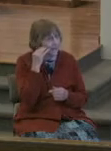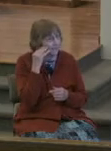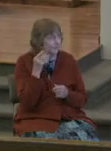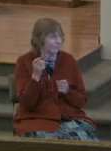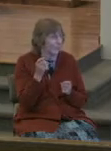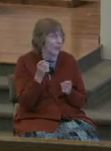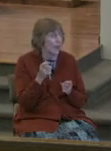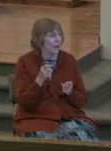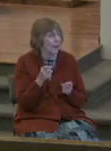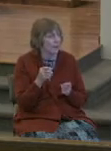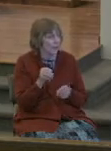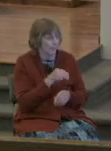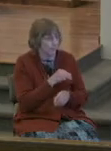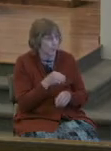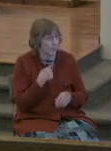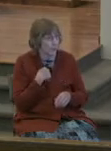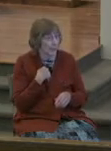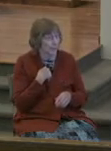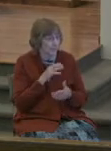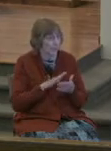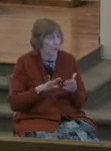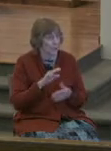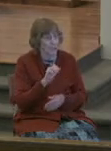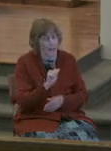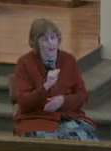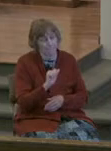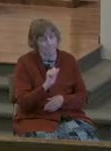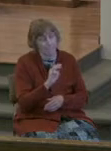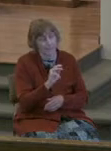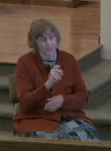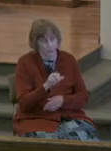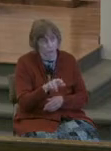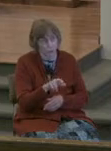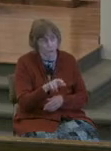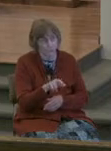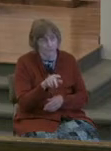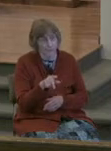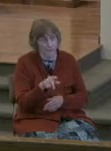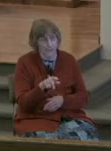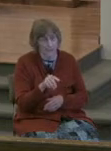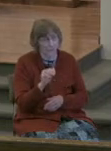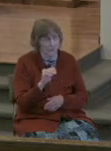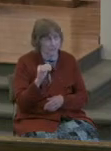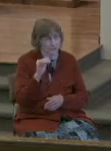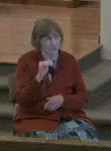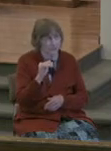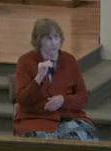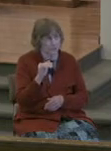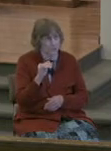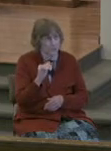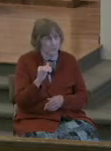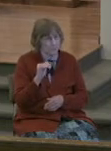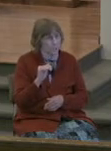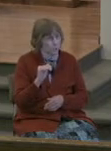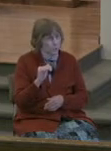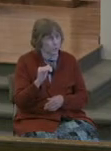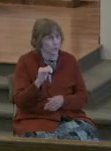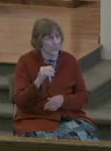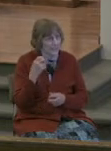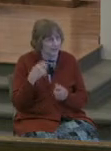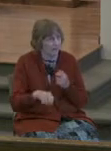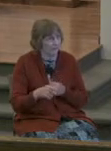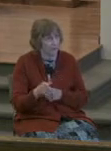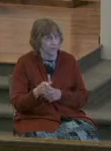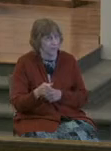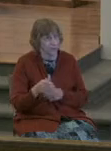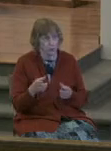Ambassador Baptist College. And Dr. Scovel's not much bigger than me, but he is tough as nails, okay? He's a fella you wouldn't